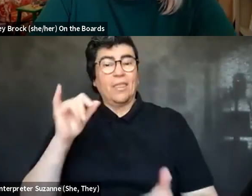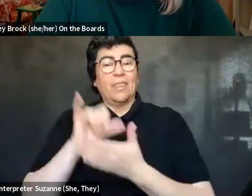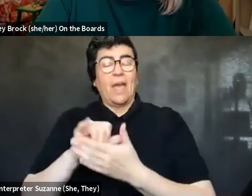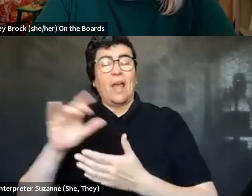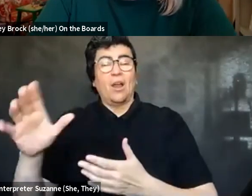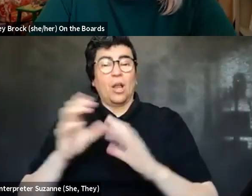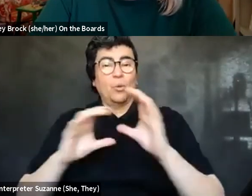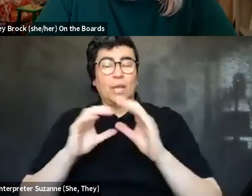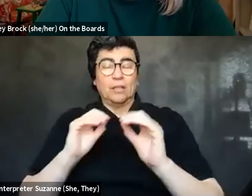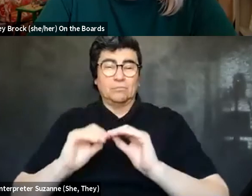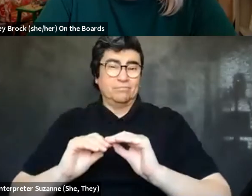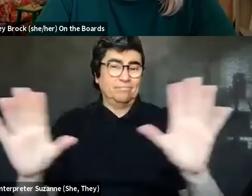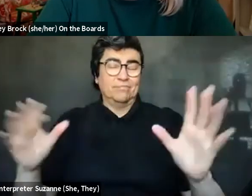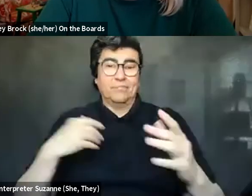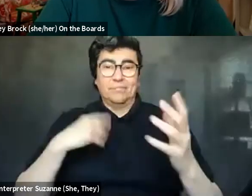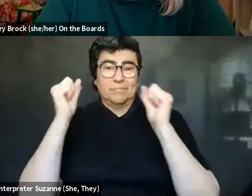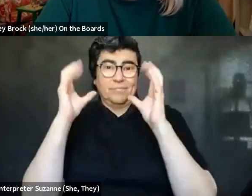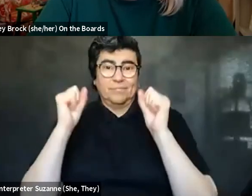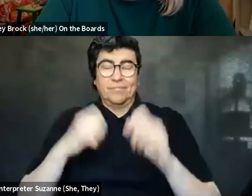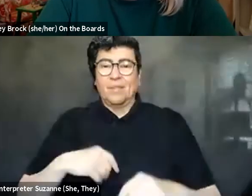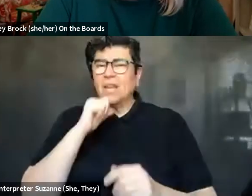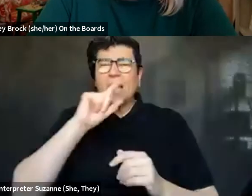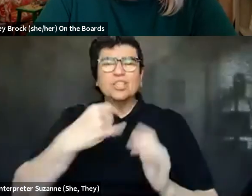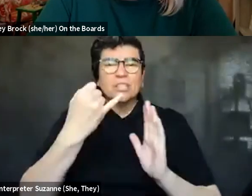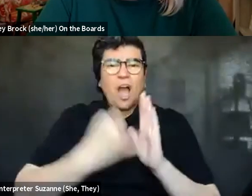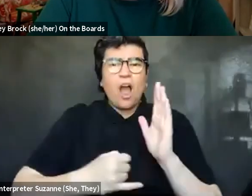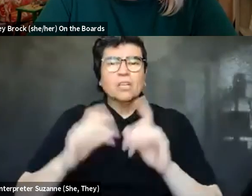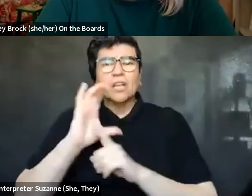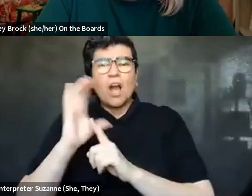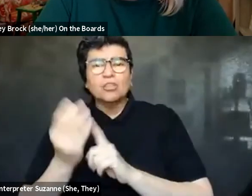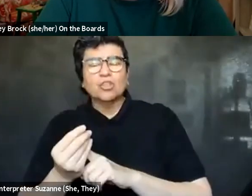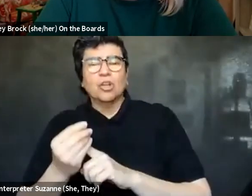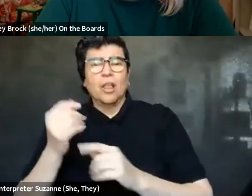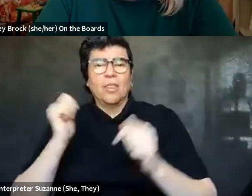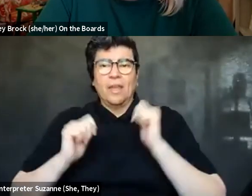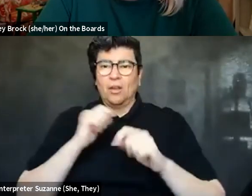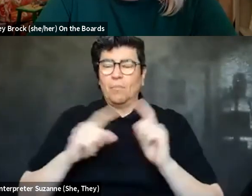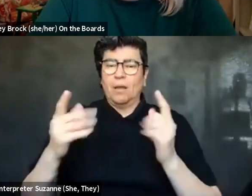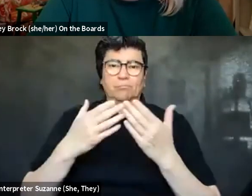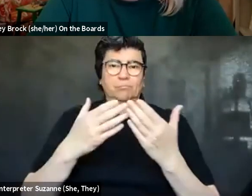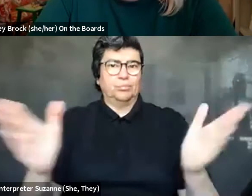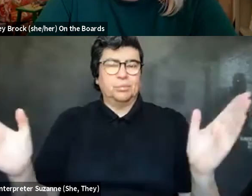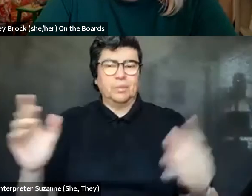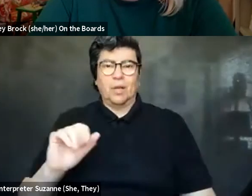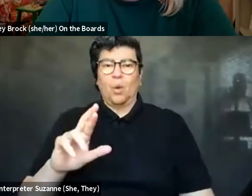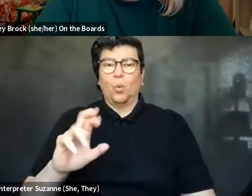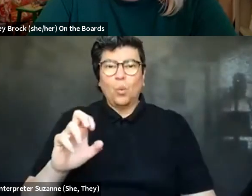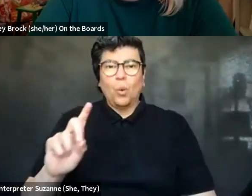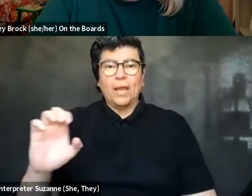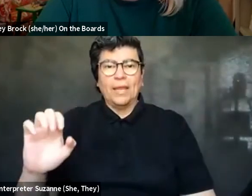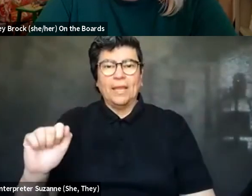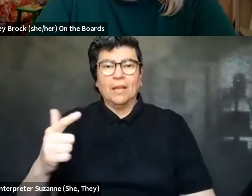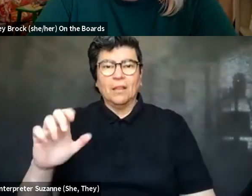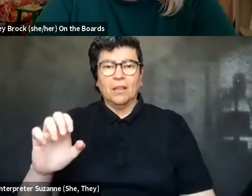incredible around not just arts and culture and theater, but just a wide range of things impacting their community.